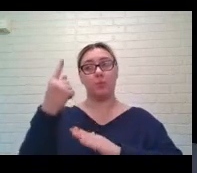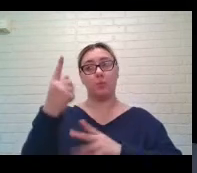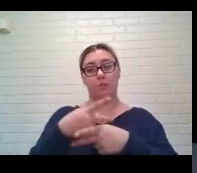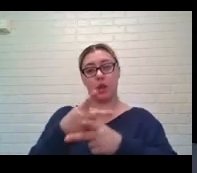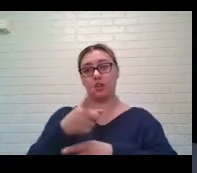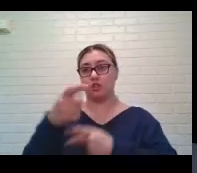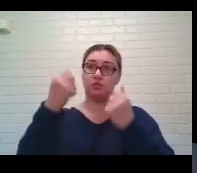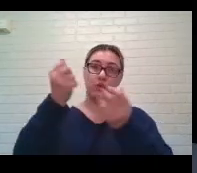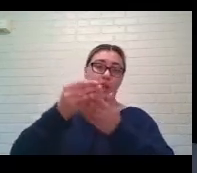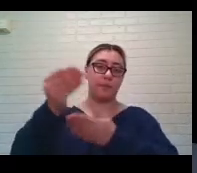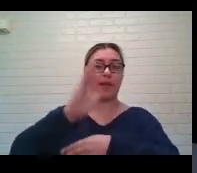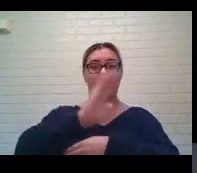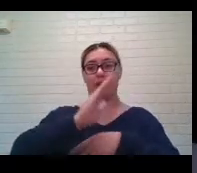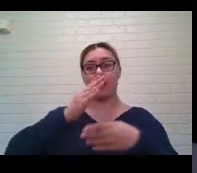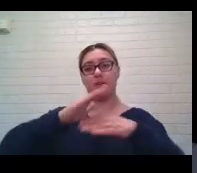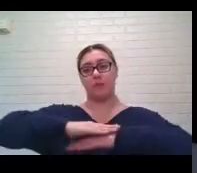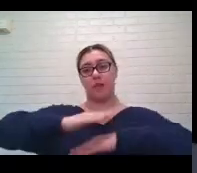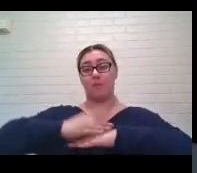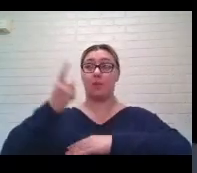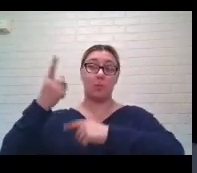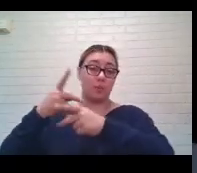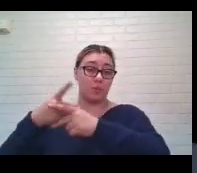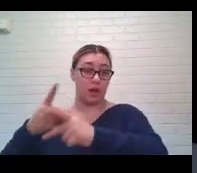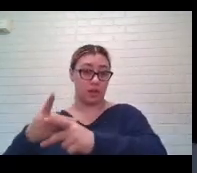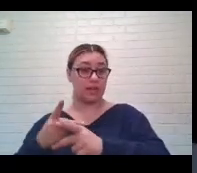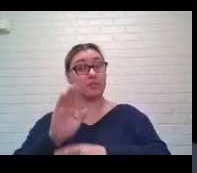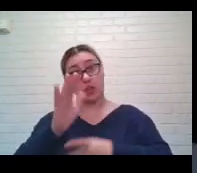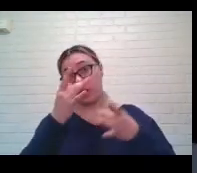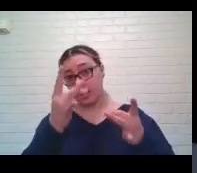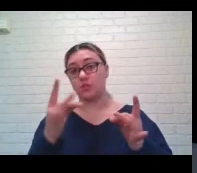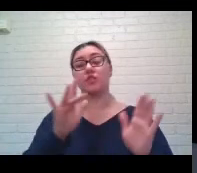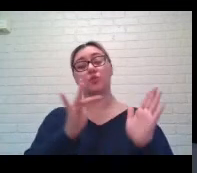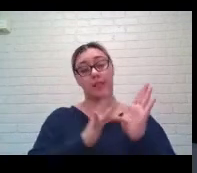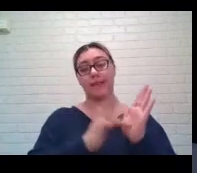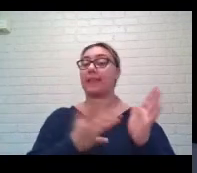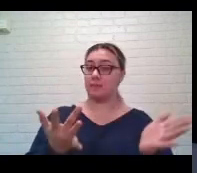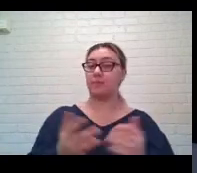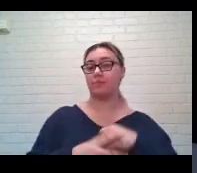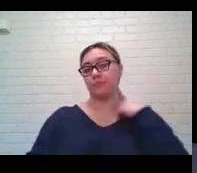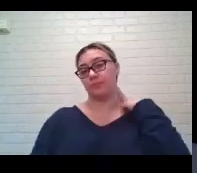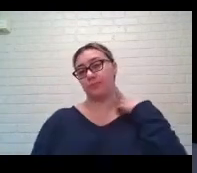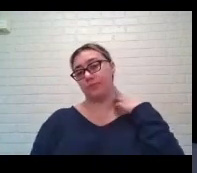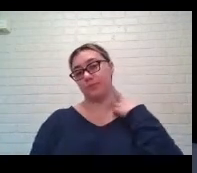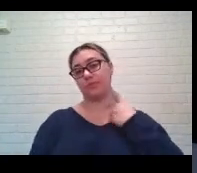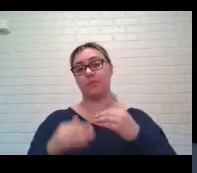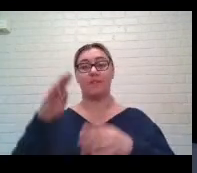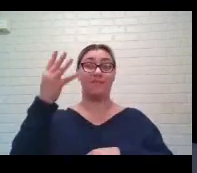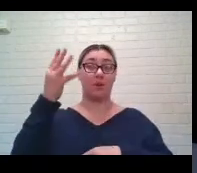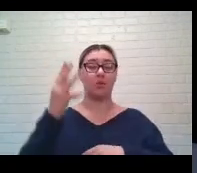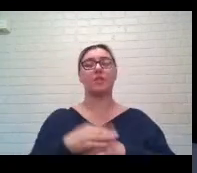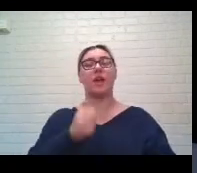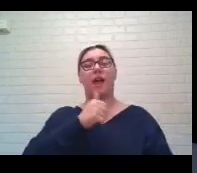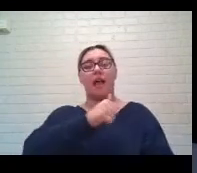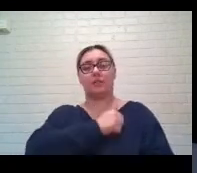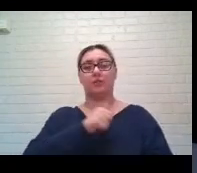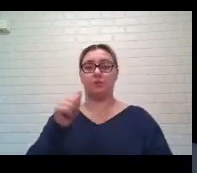trying to buy on the platform? What are the products which are of your interest, which you're clicking on, etc. And the fourth part is the attitudinal